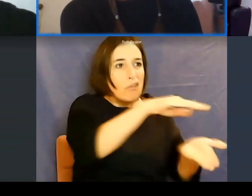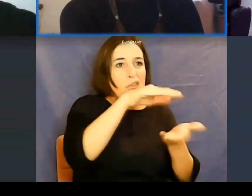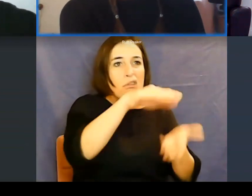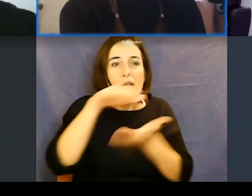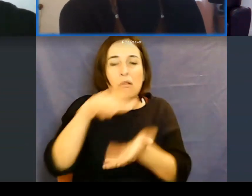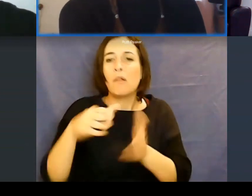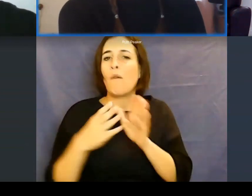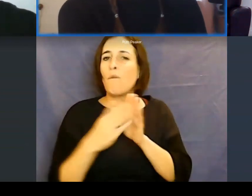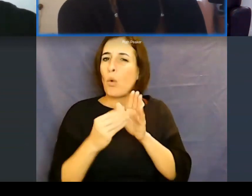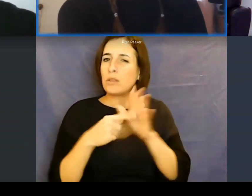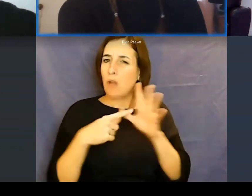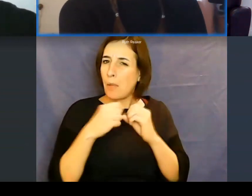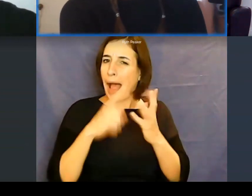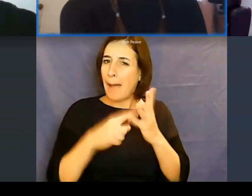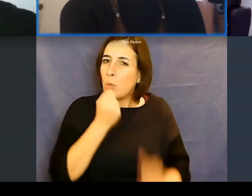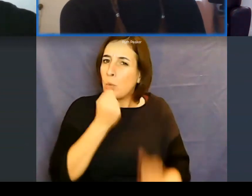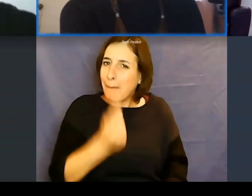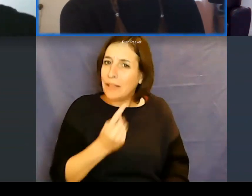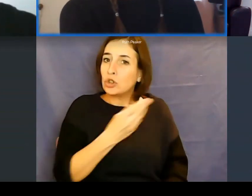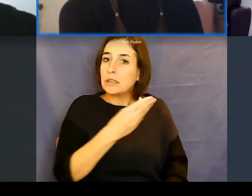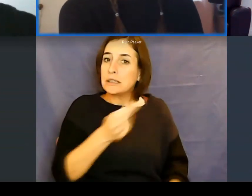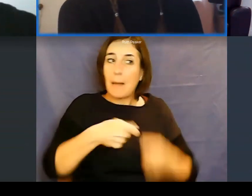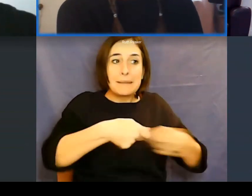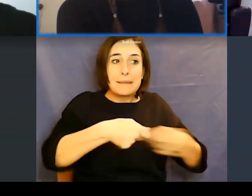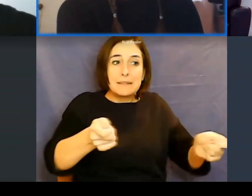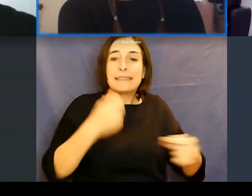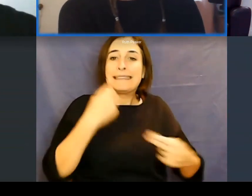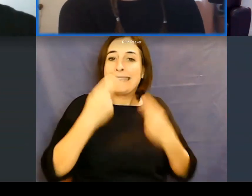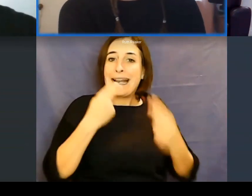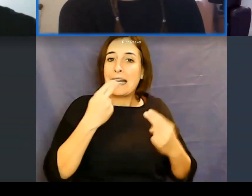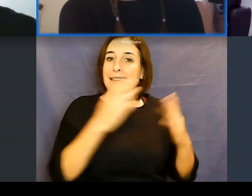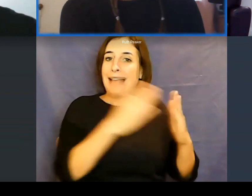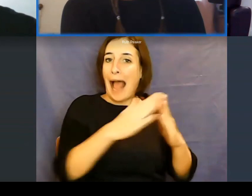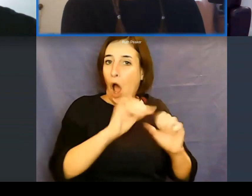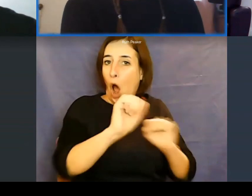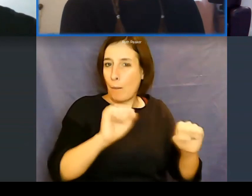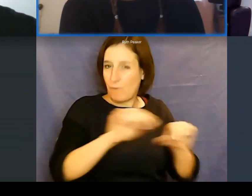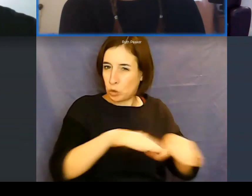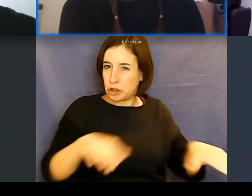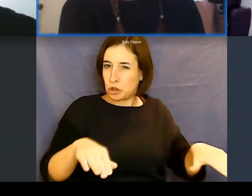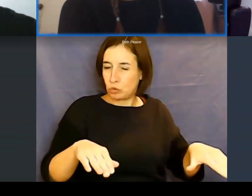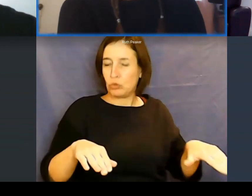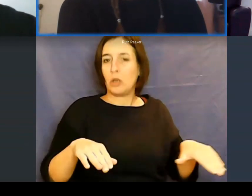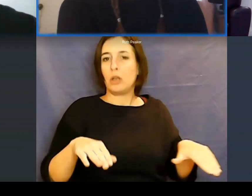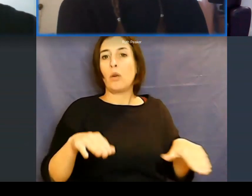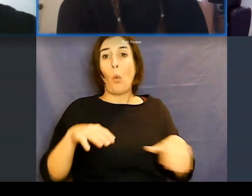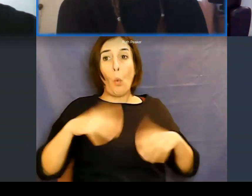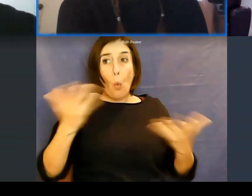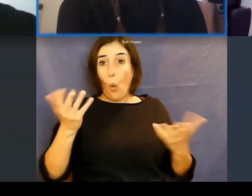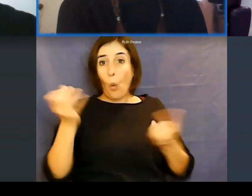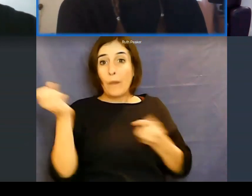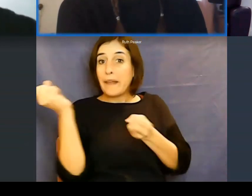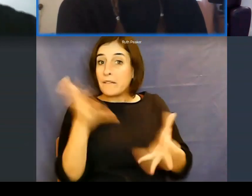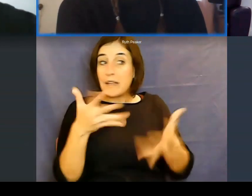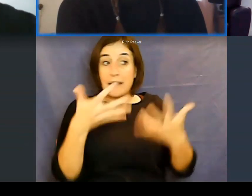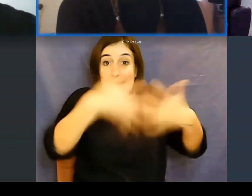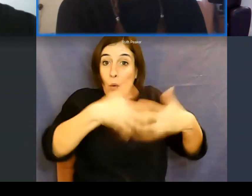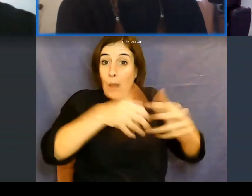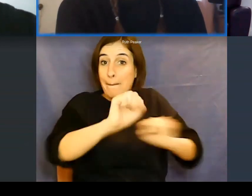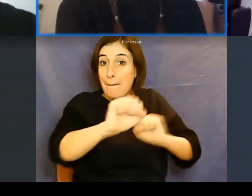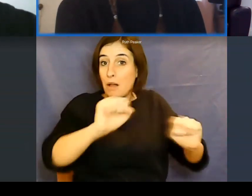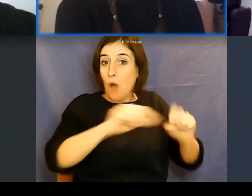home, they've been providing food parcels, they've been delivering equipment so people can still be active at home. They've just been